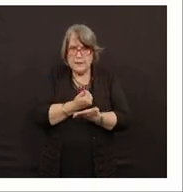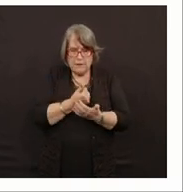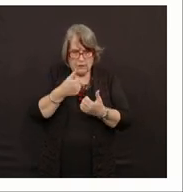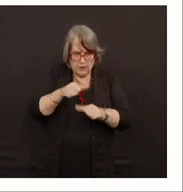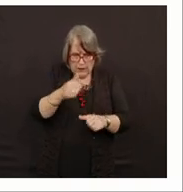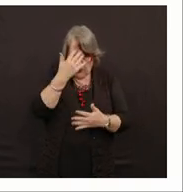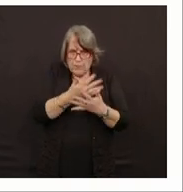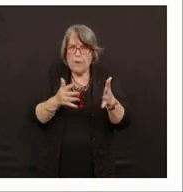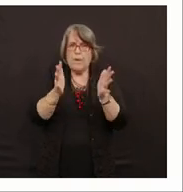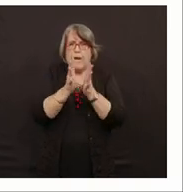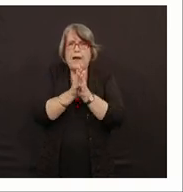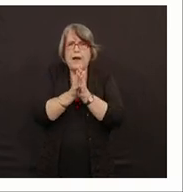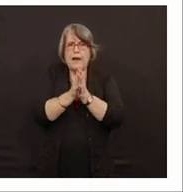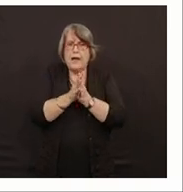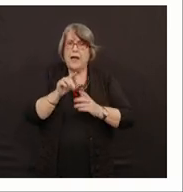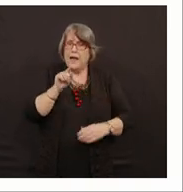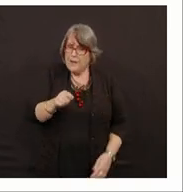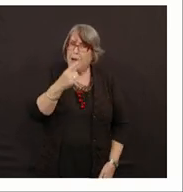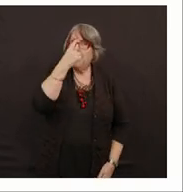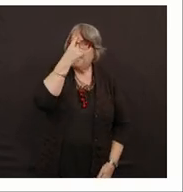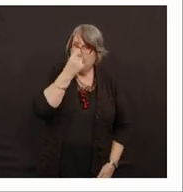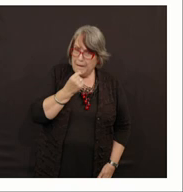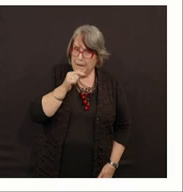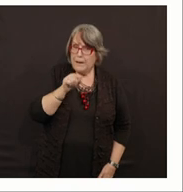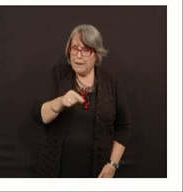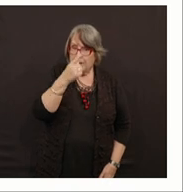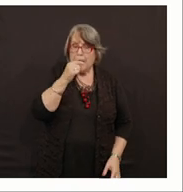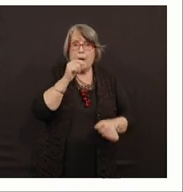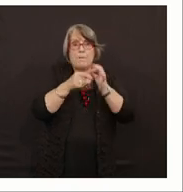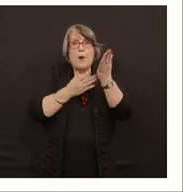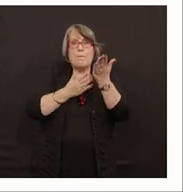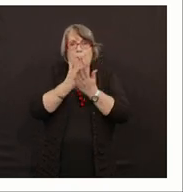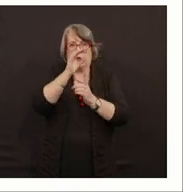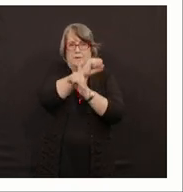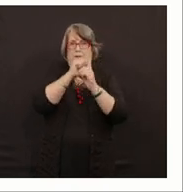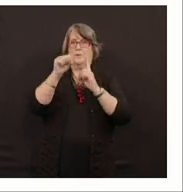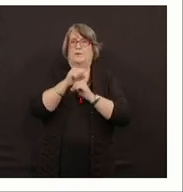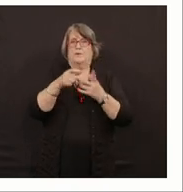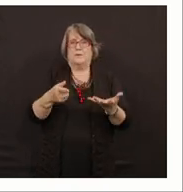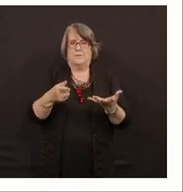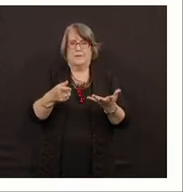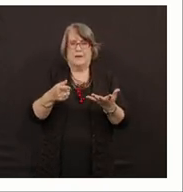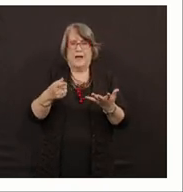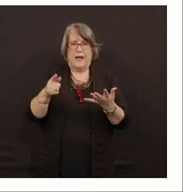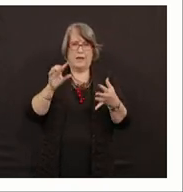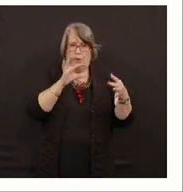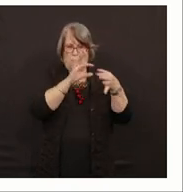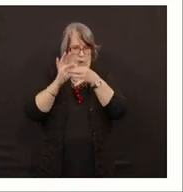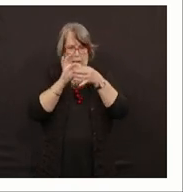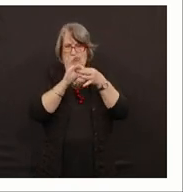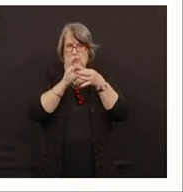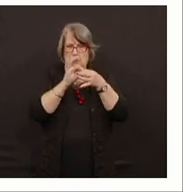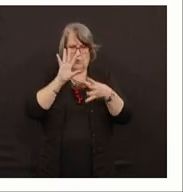place, not due to capacity of those people, but due to the circumstance. The sort of relational dynamics